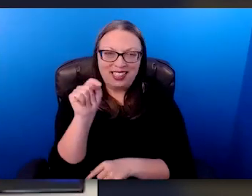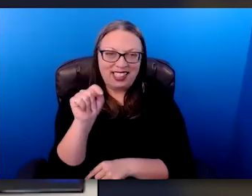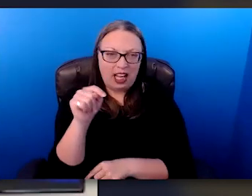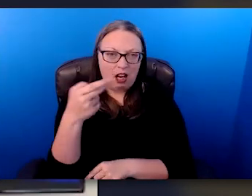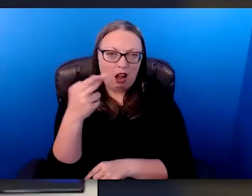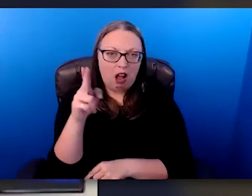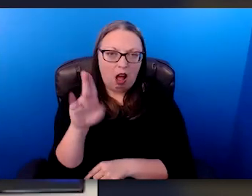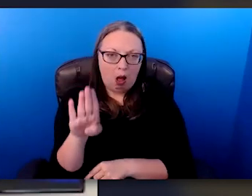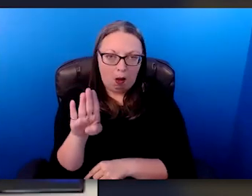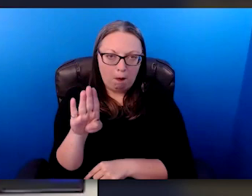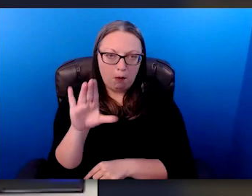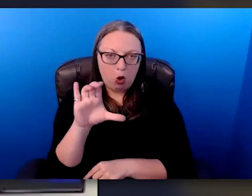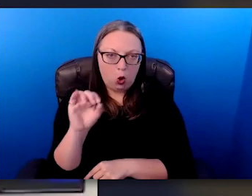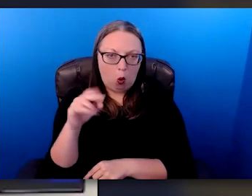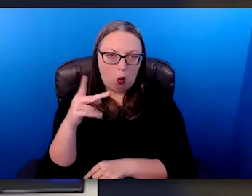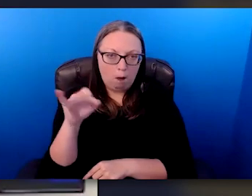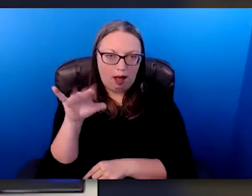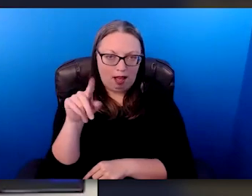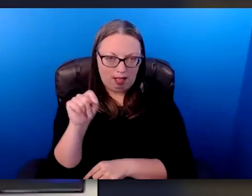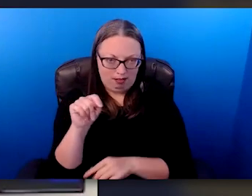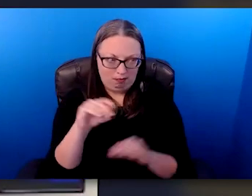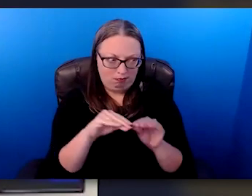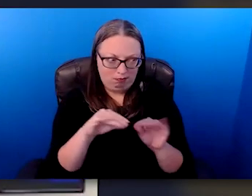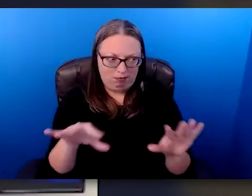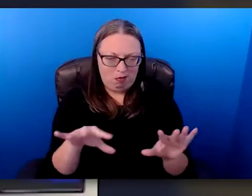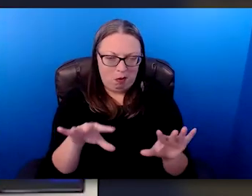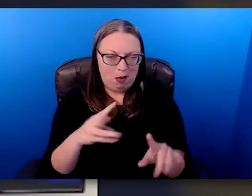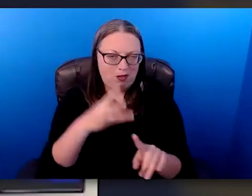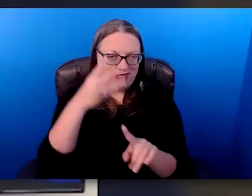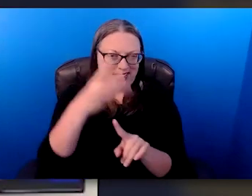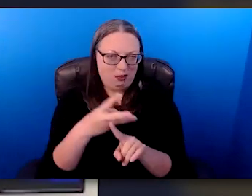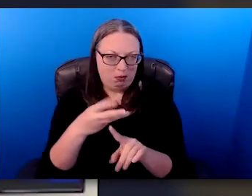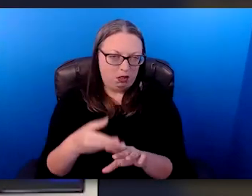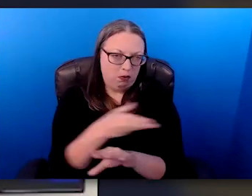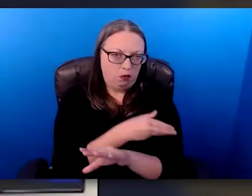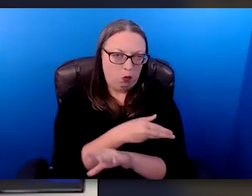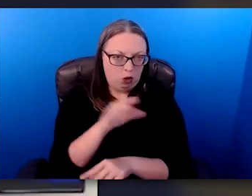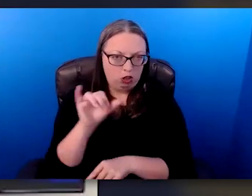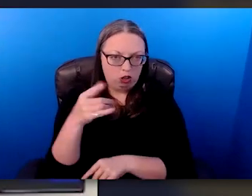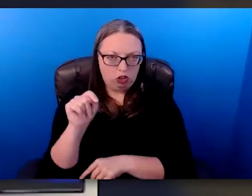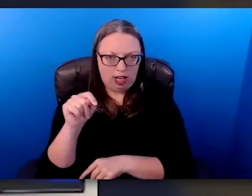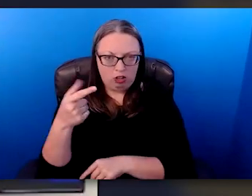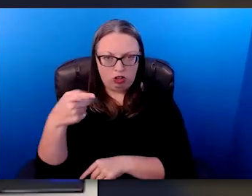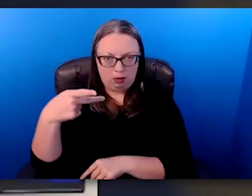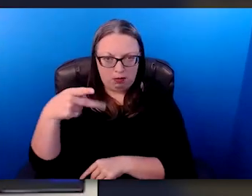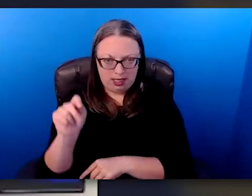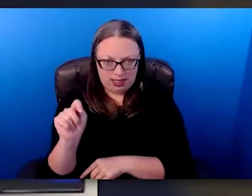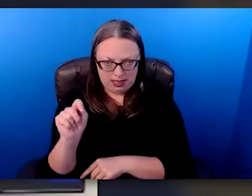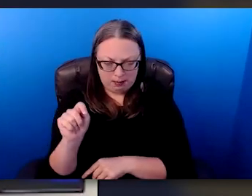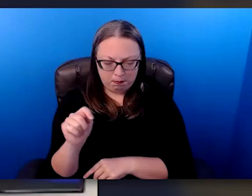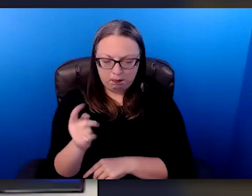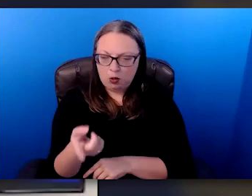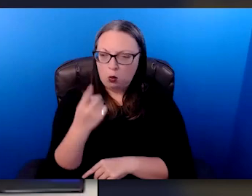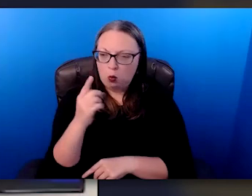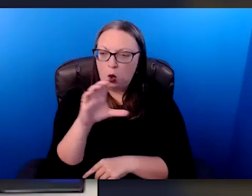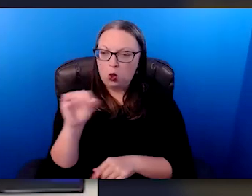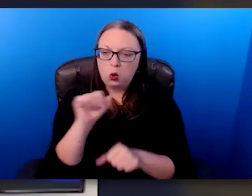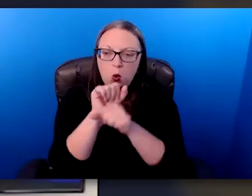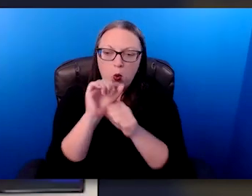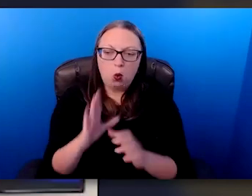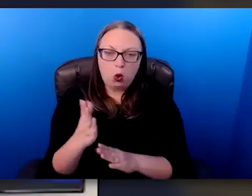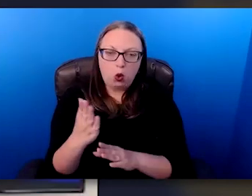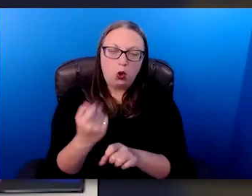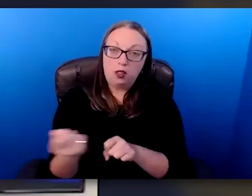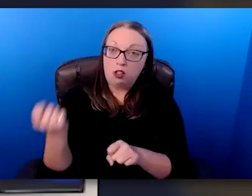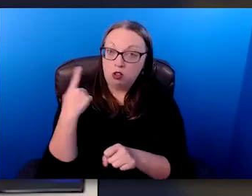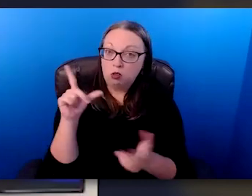out about 6 months ahead of ChatGPT. And one of my colleagues last year published a